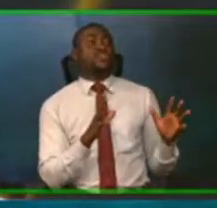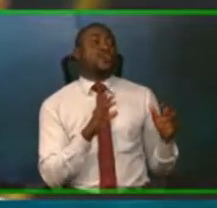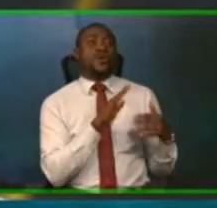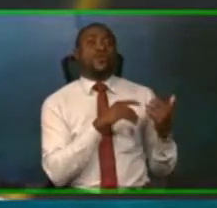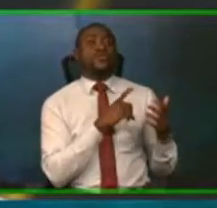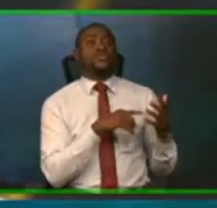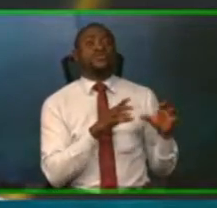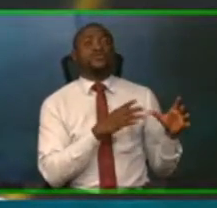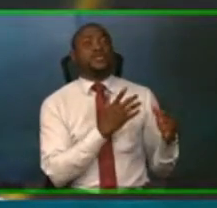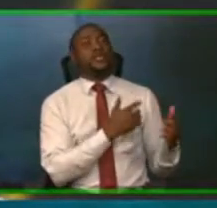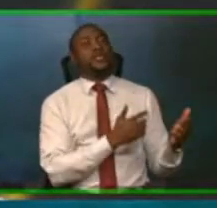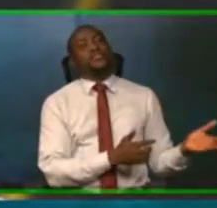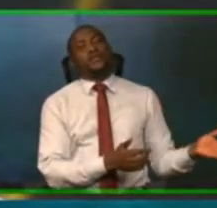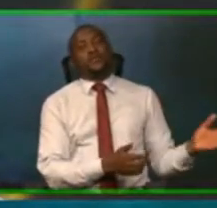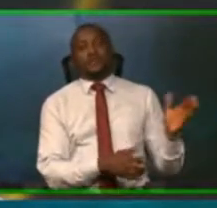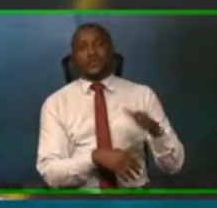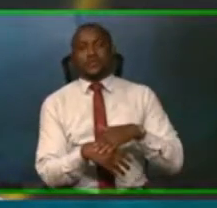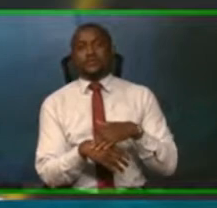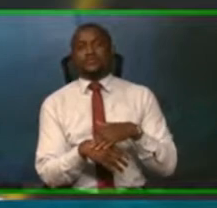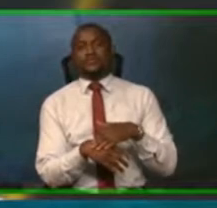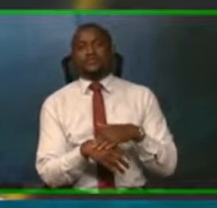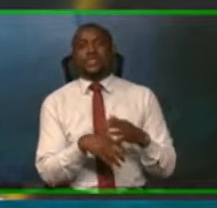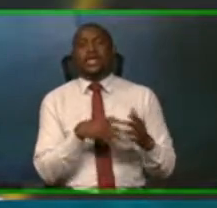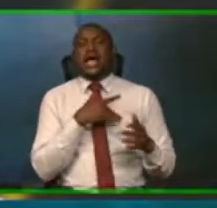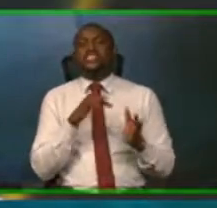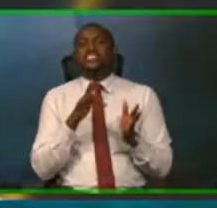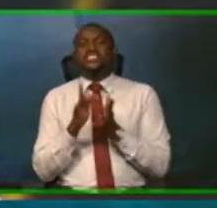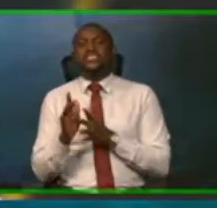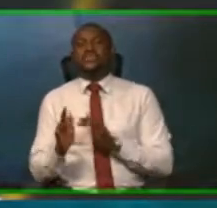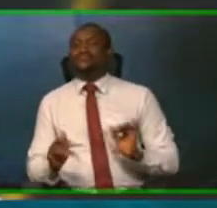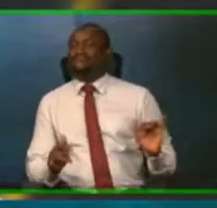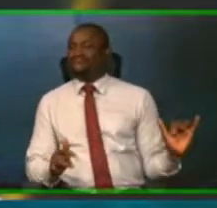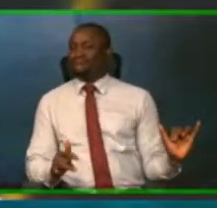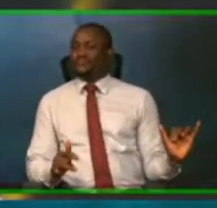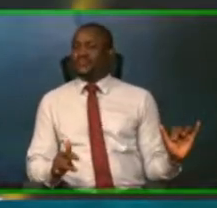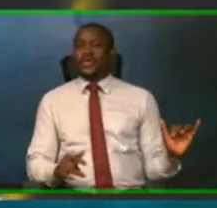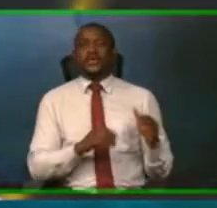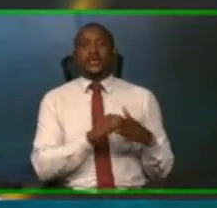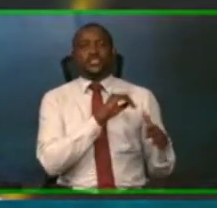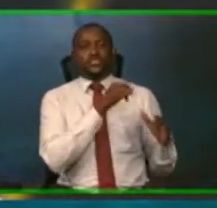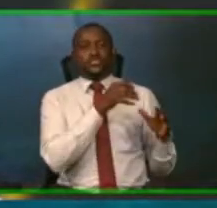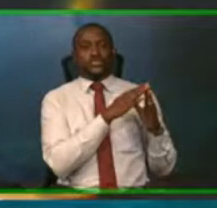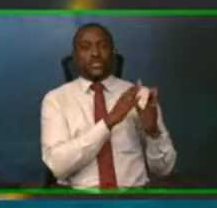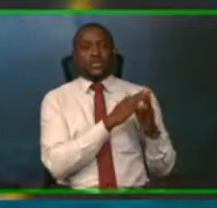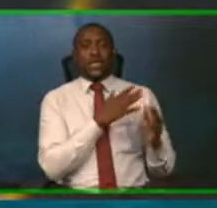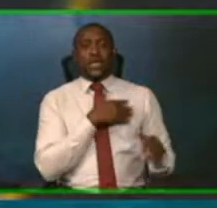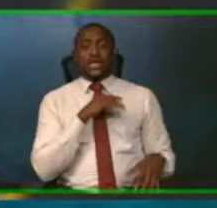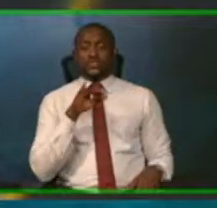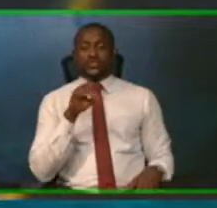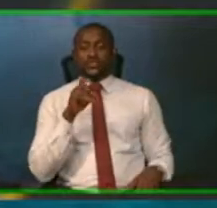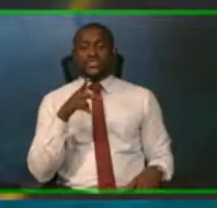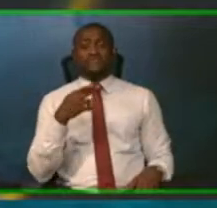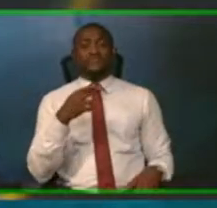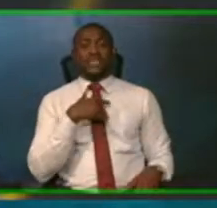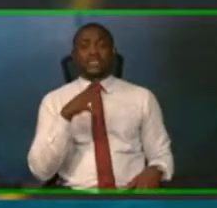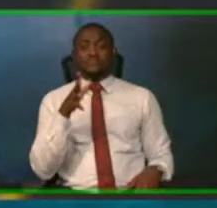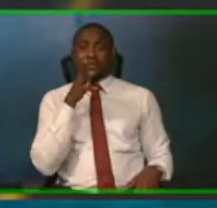they returned. The child Jesus tarried behind in Jerusalem, and Joseph and his mother knew not of